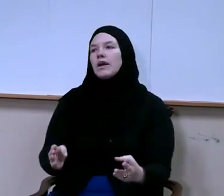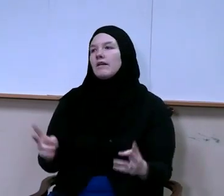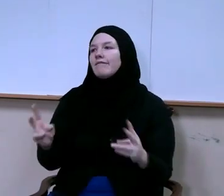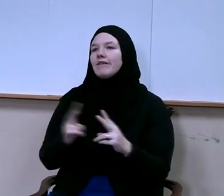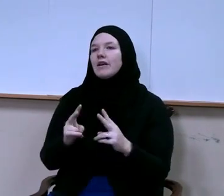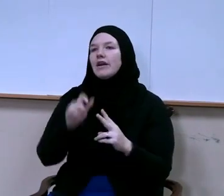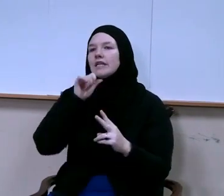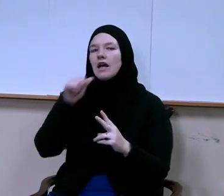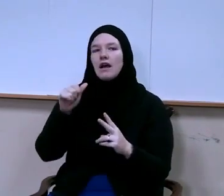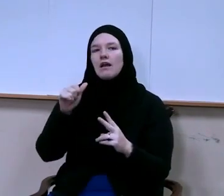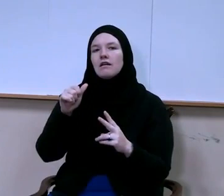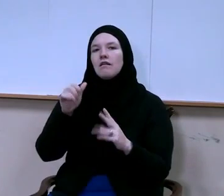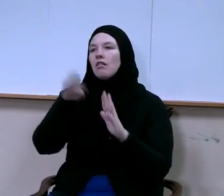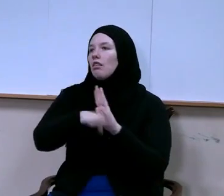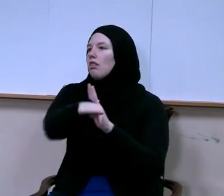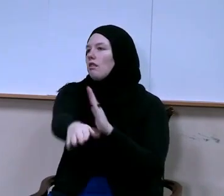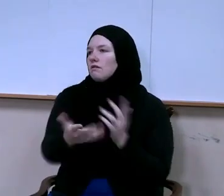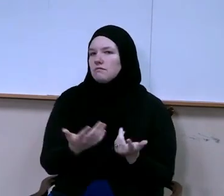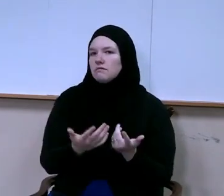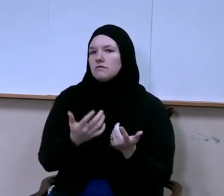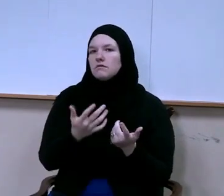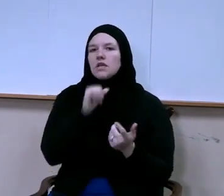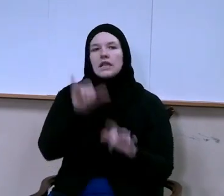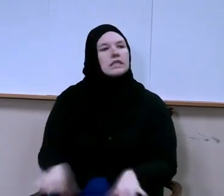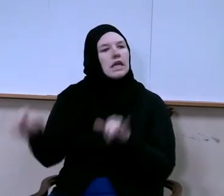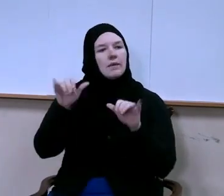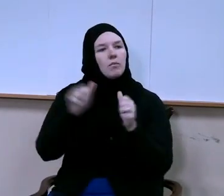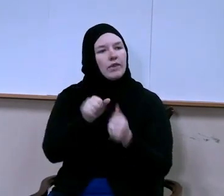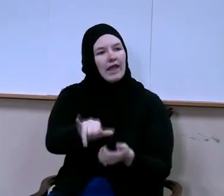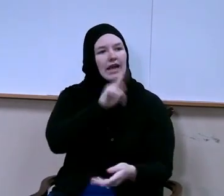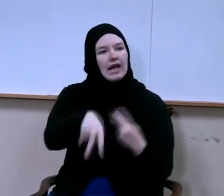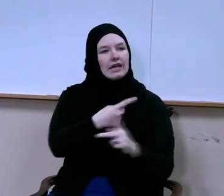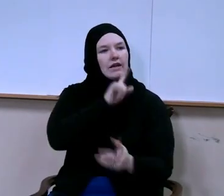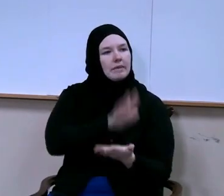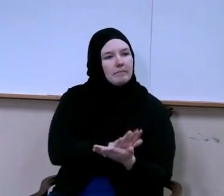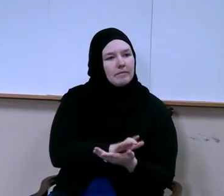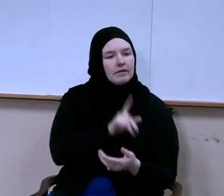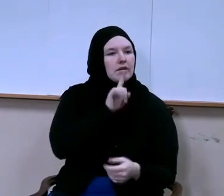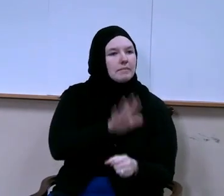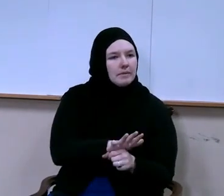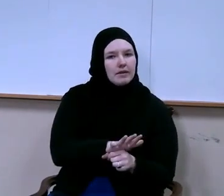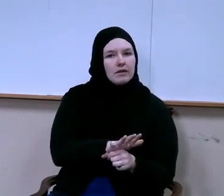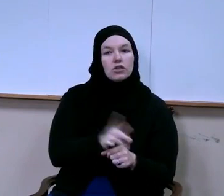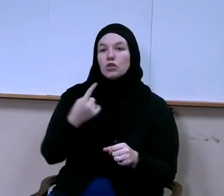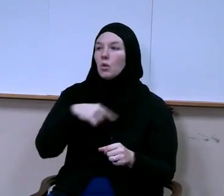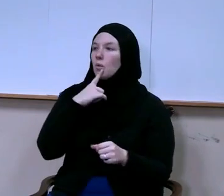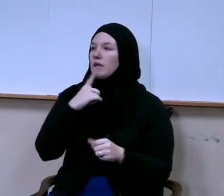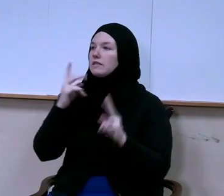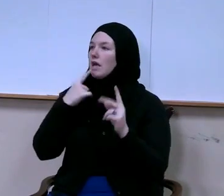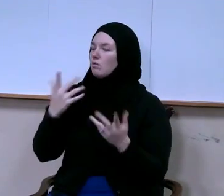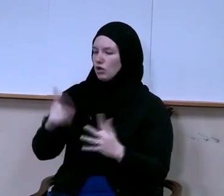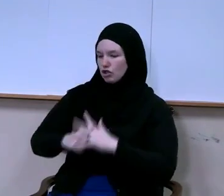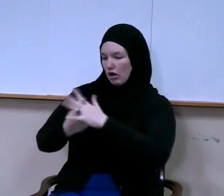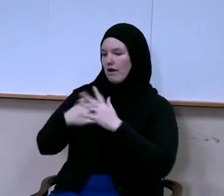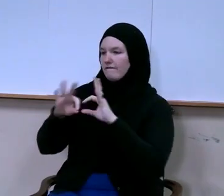is very inconsistent with the commitment we made in the beginning. So that is a remembrance or mentioning of Allah